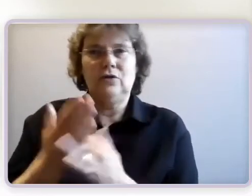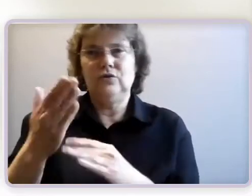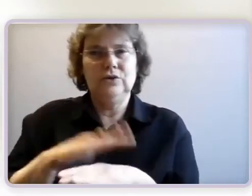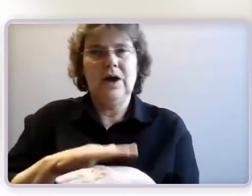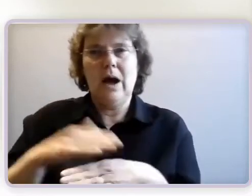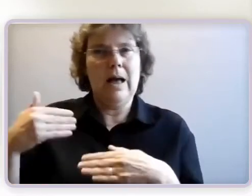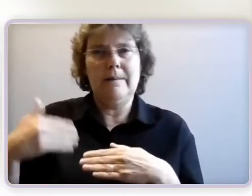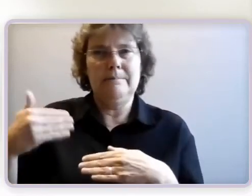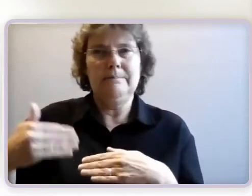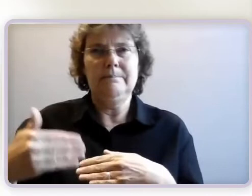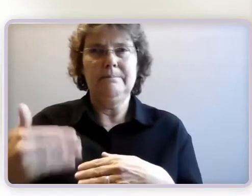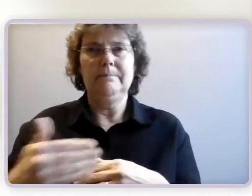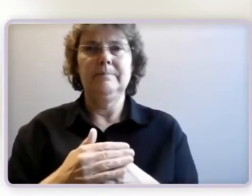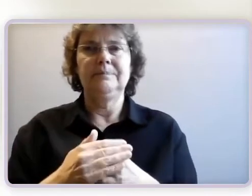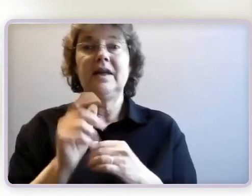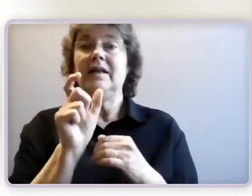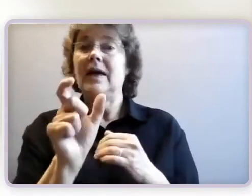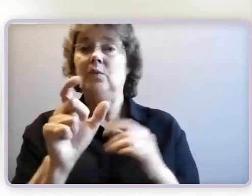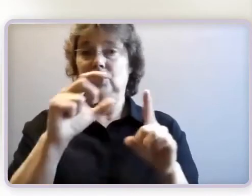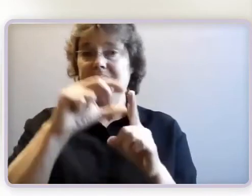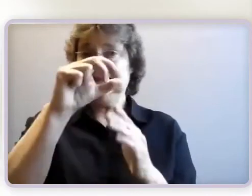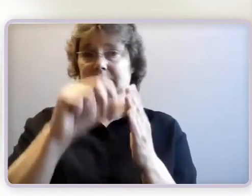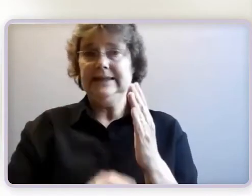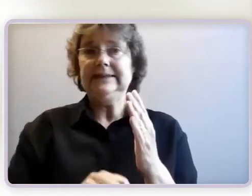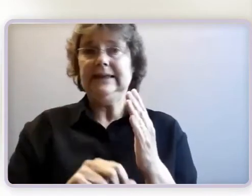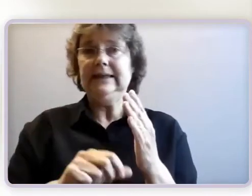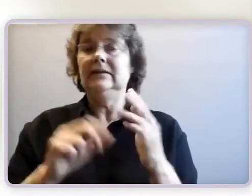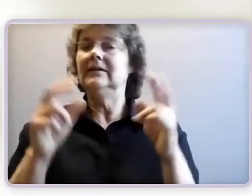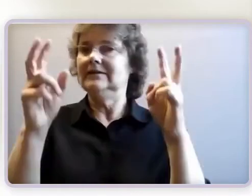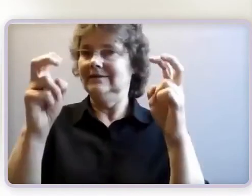The word disability is also defined very broadly.